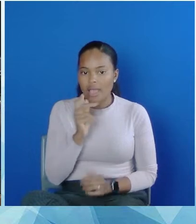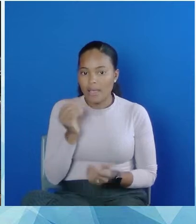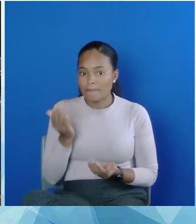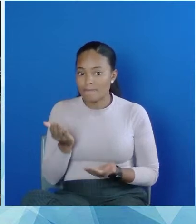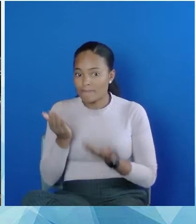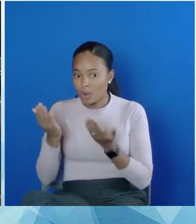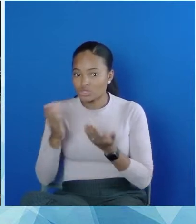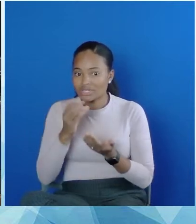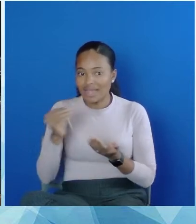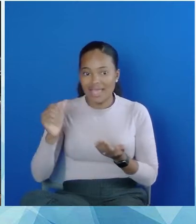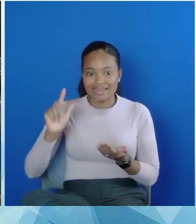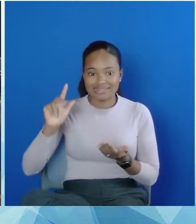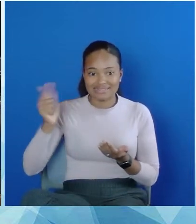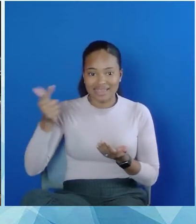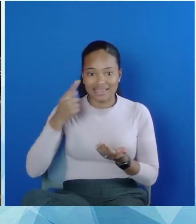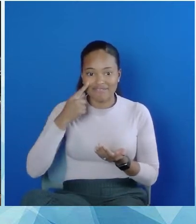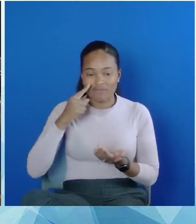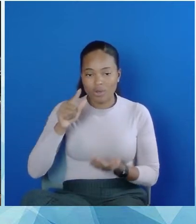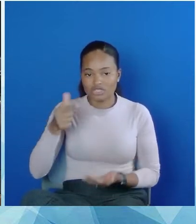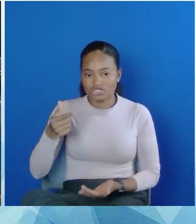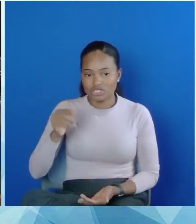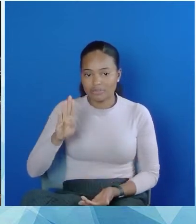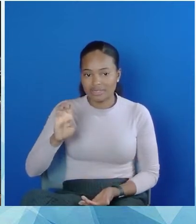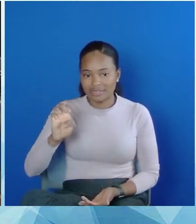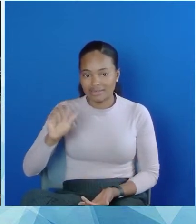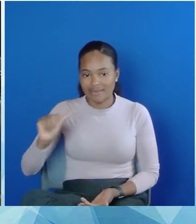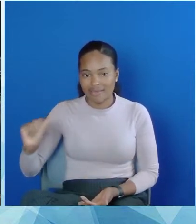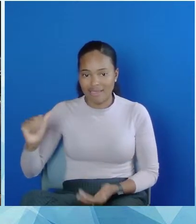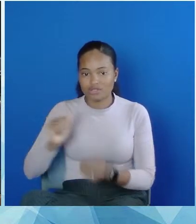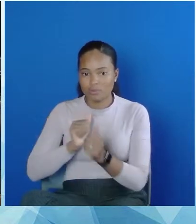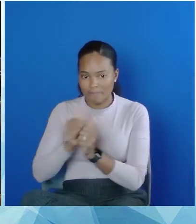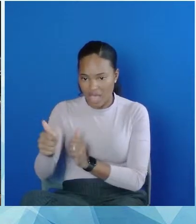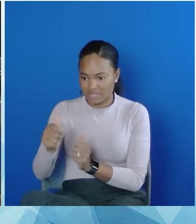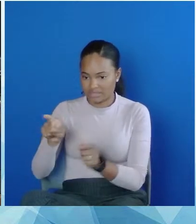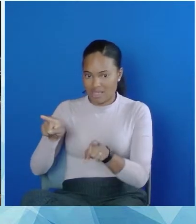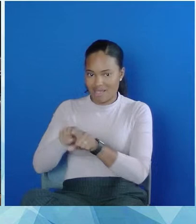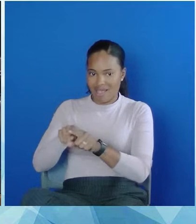for GBEAA to pass as is.